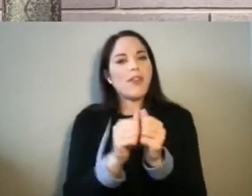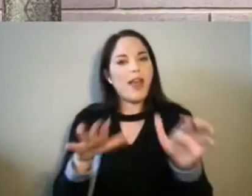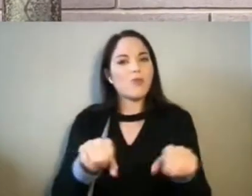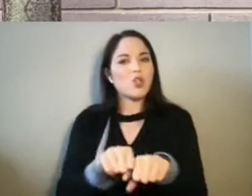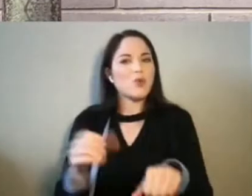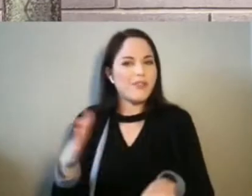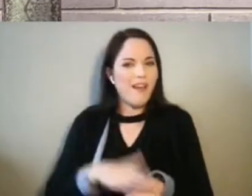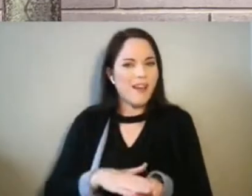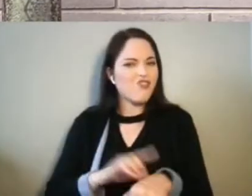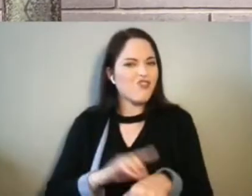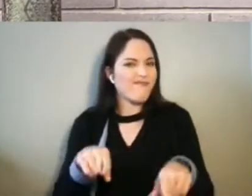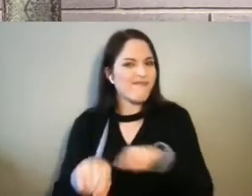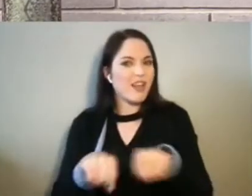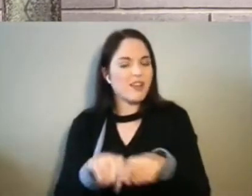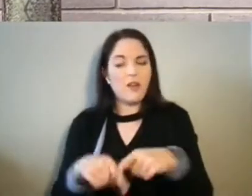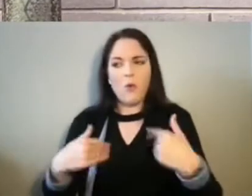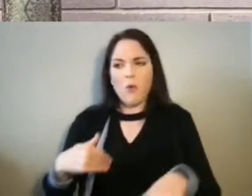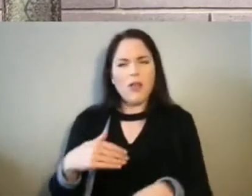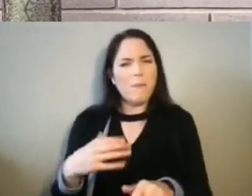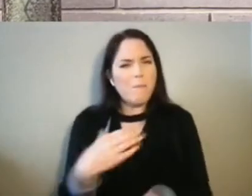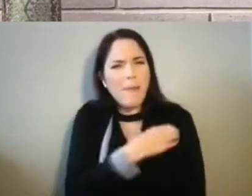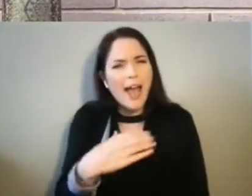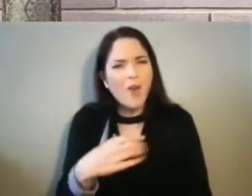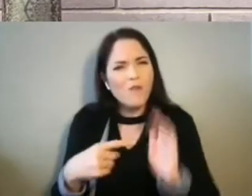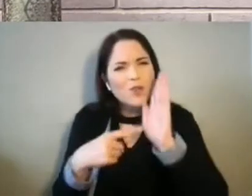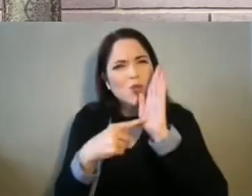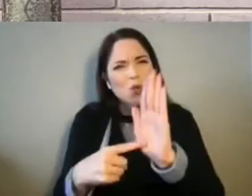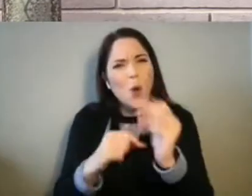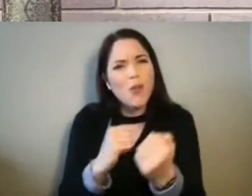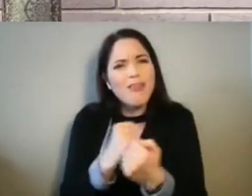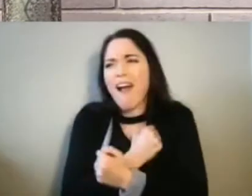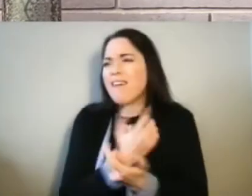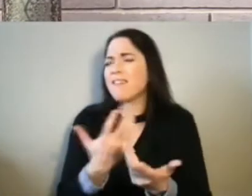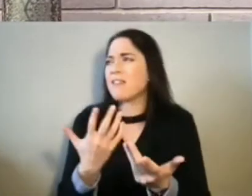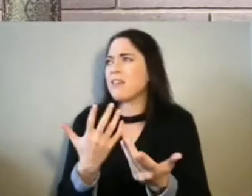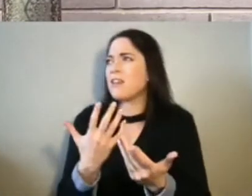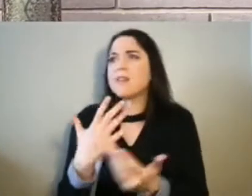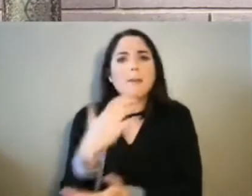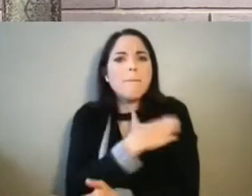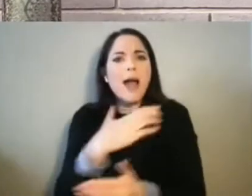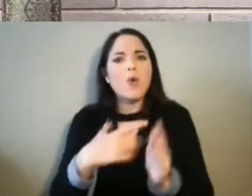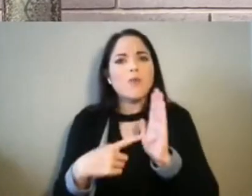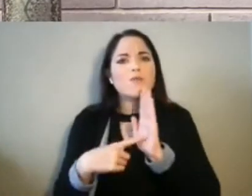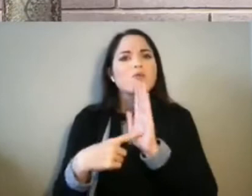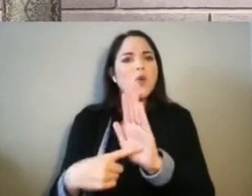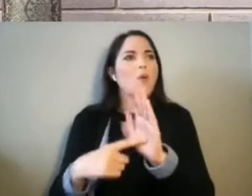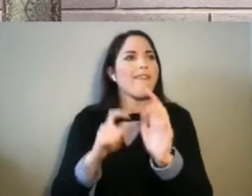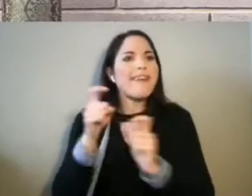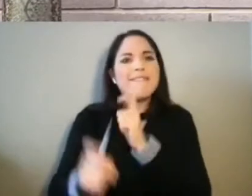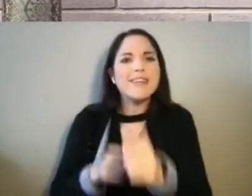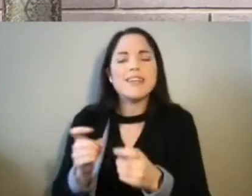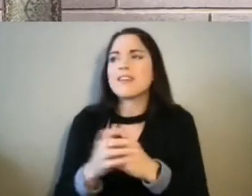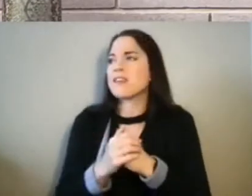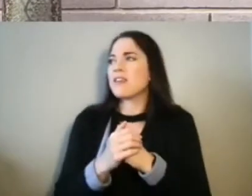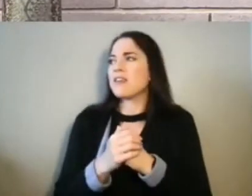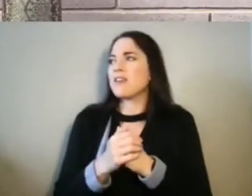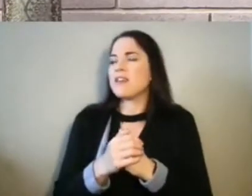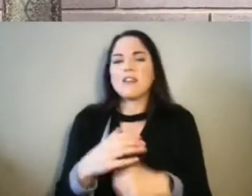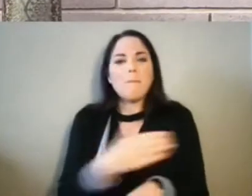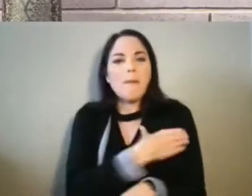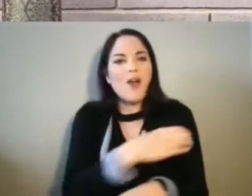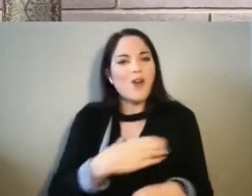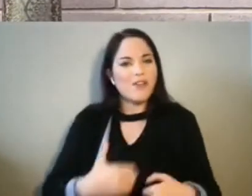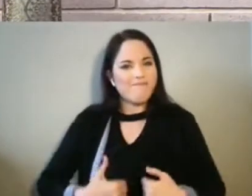members who once again is reaching out to neighbors and friends to bring together share cards and gift cards to local